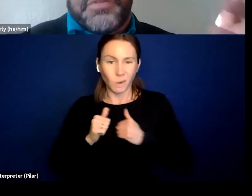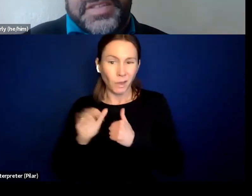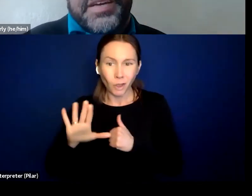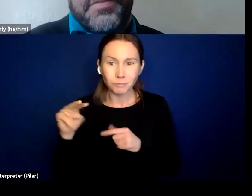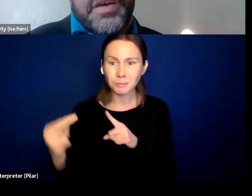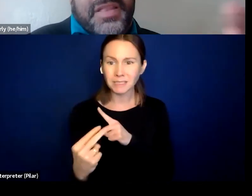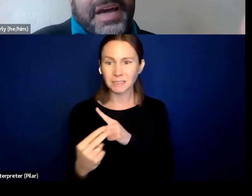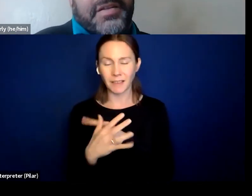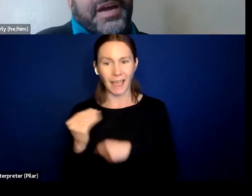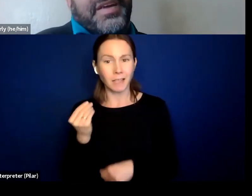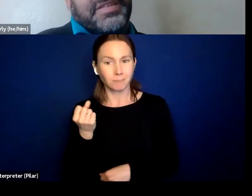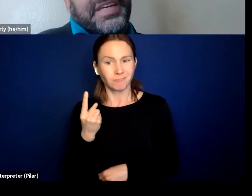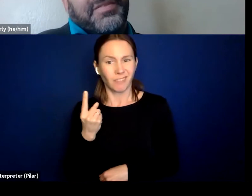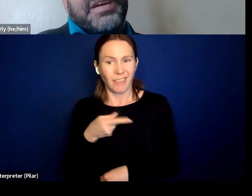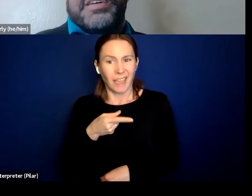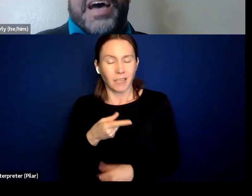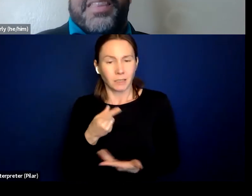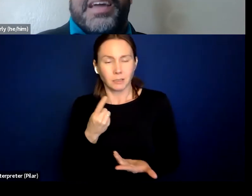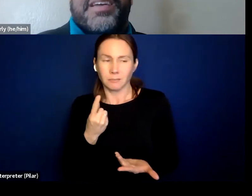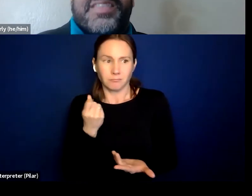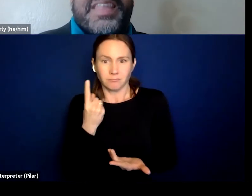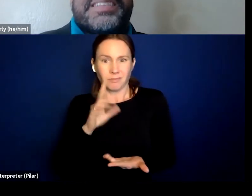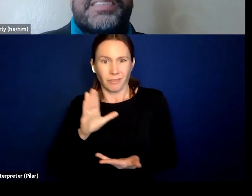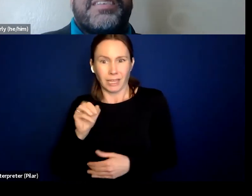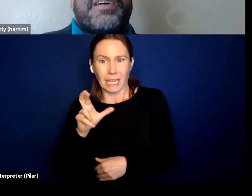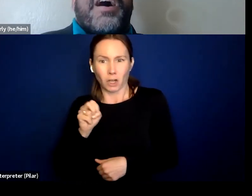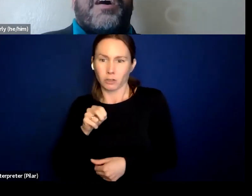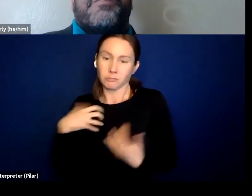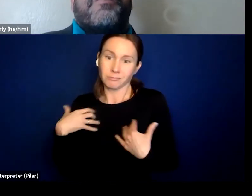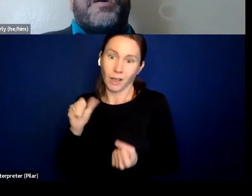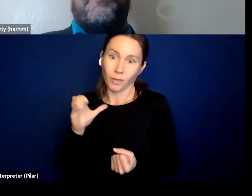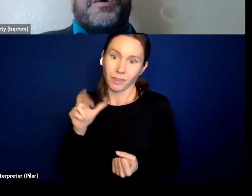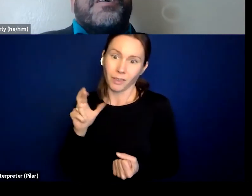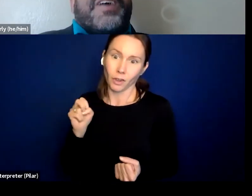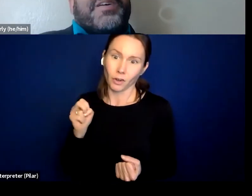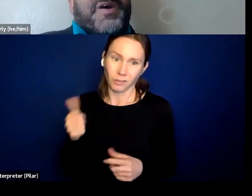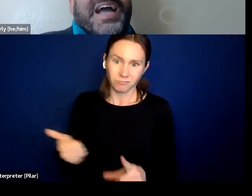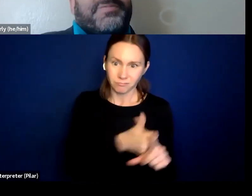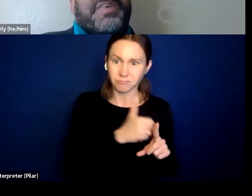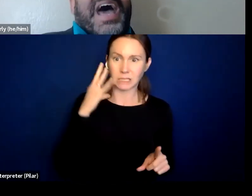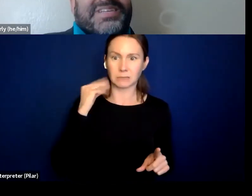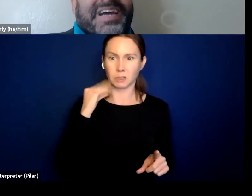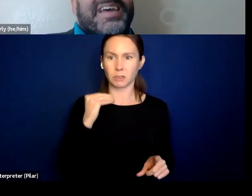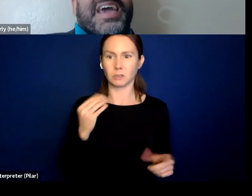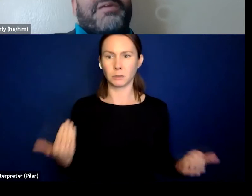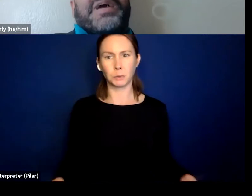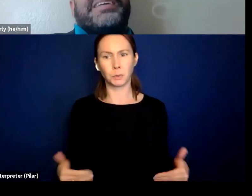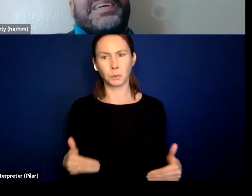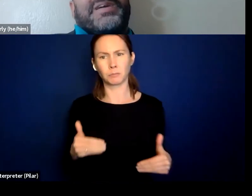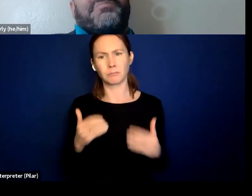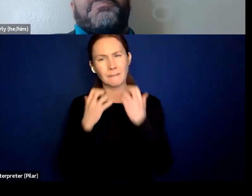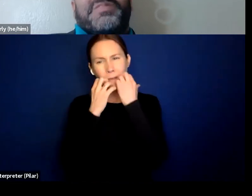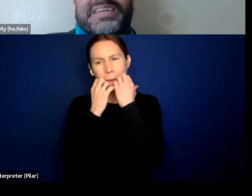care they receive, the healthcare they receive. So I think that's a very valuable aspect. It